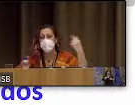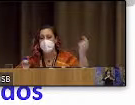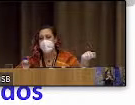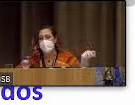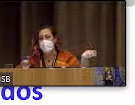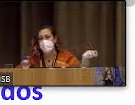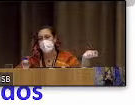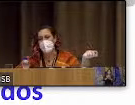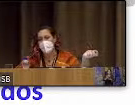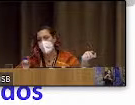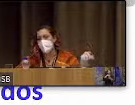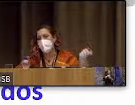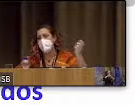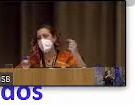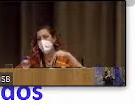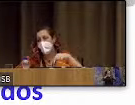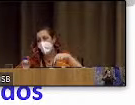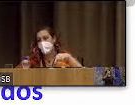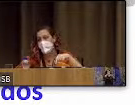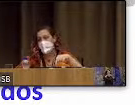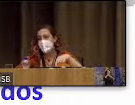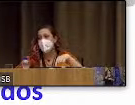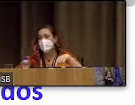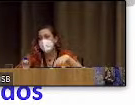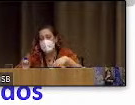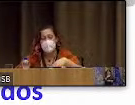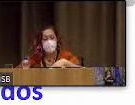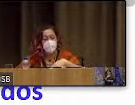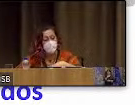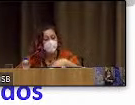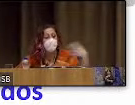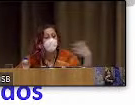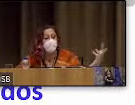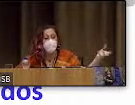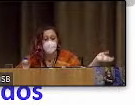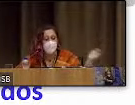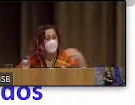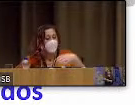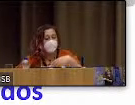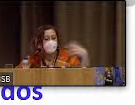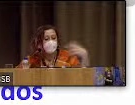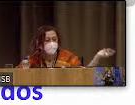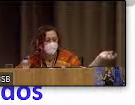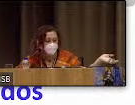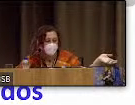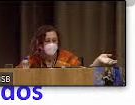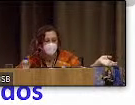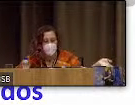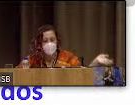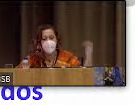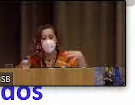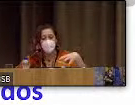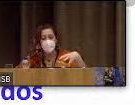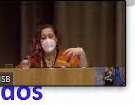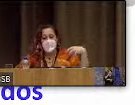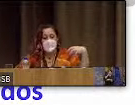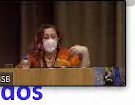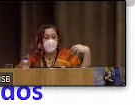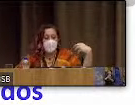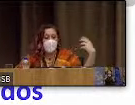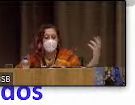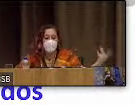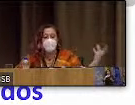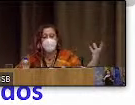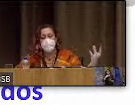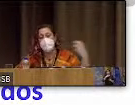is when we started to implement this in the ICU. So at the time, we were not able to get the data